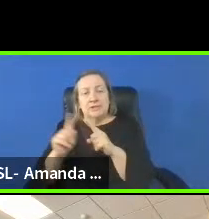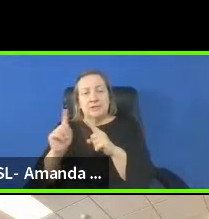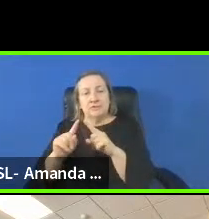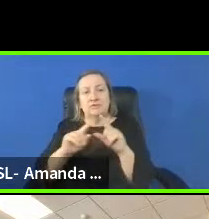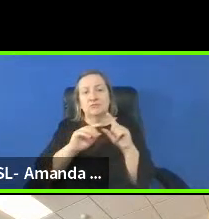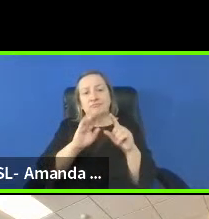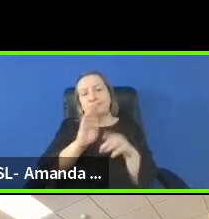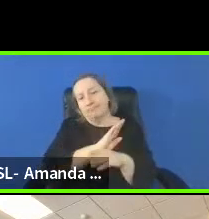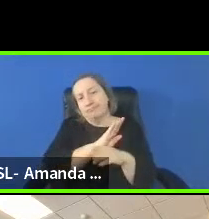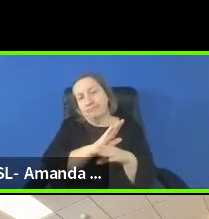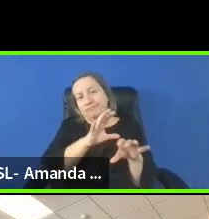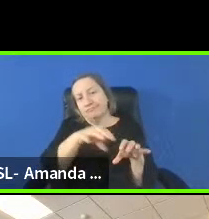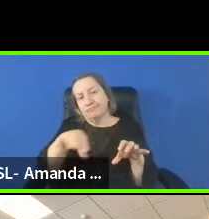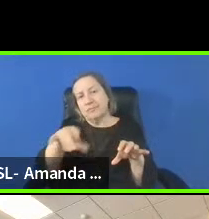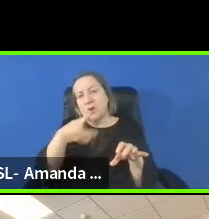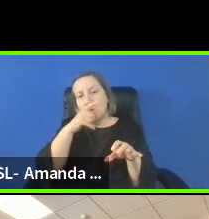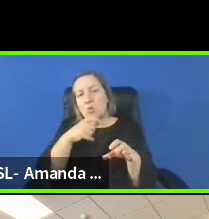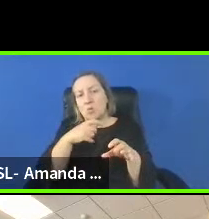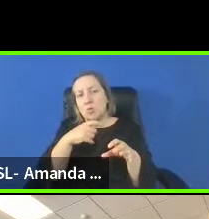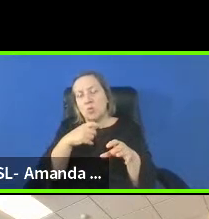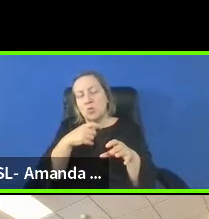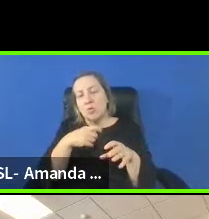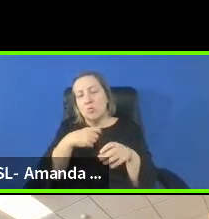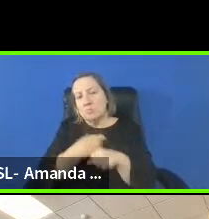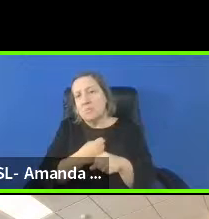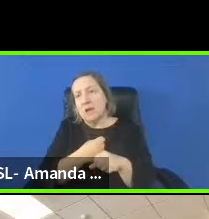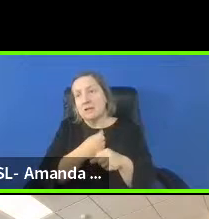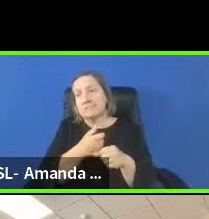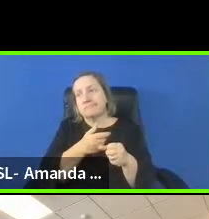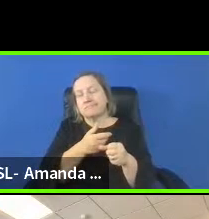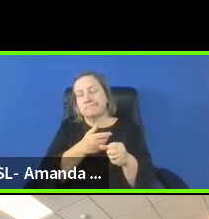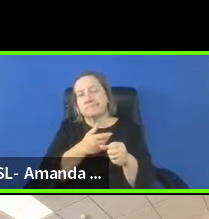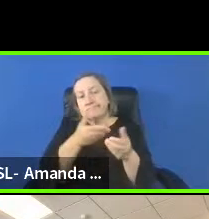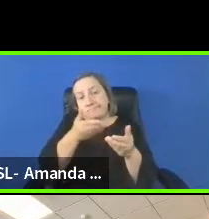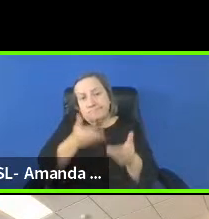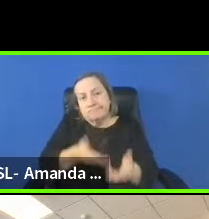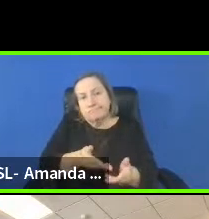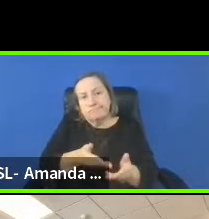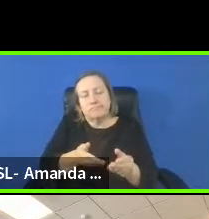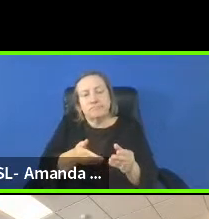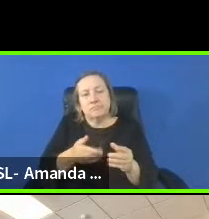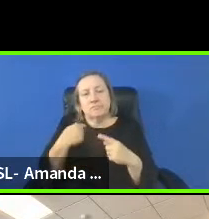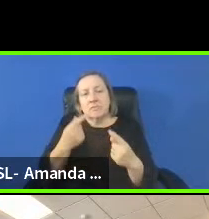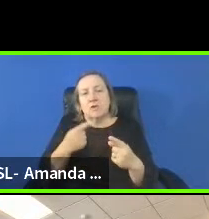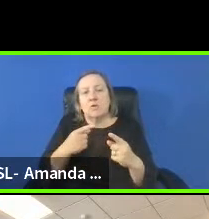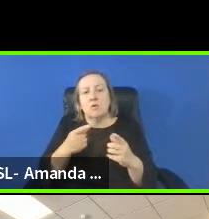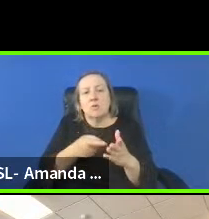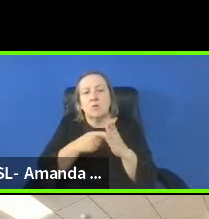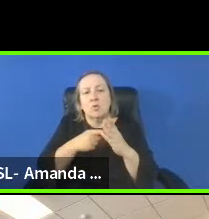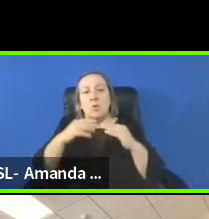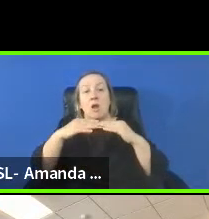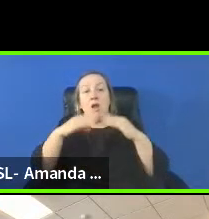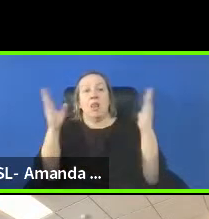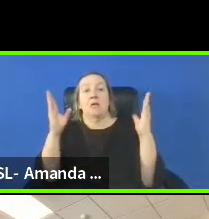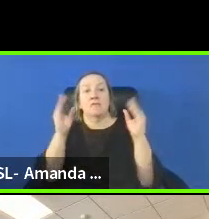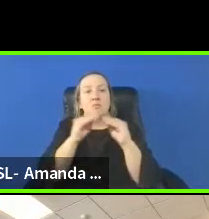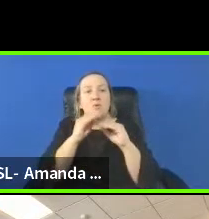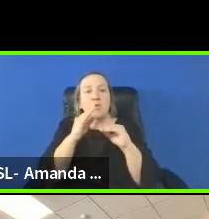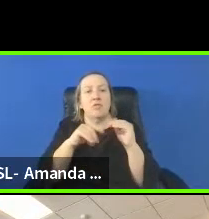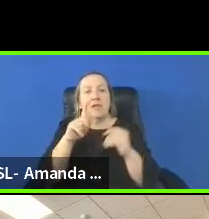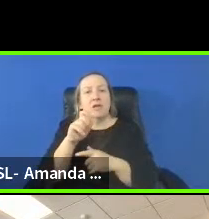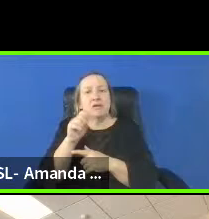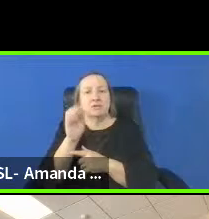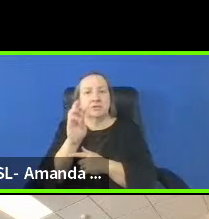entities that produce loads over the last number of years that have required lifts higher than 116